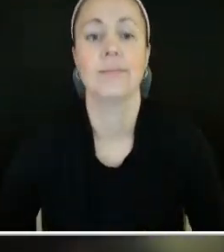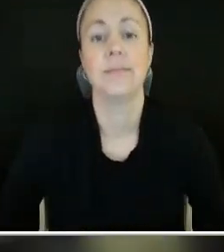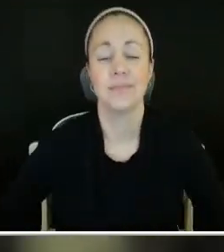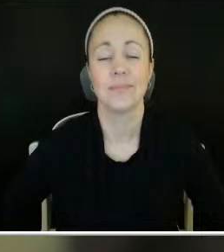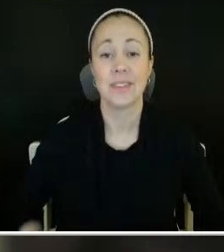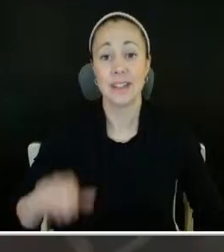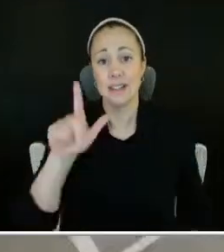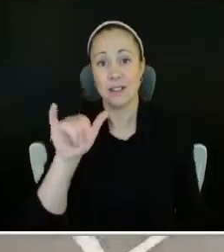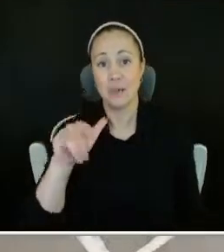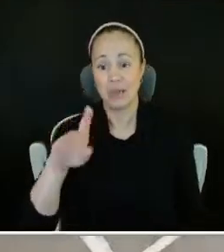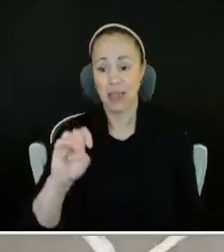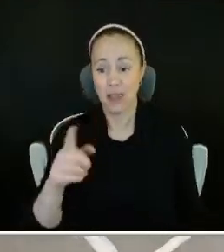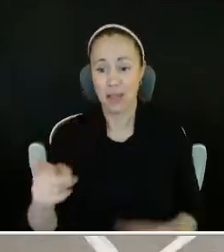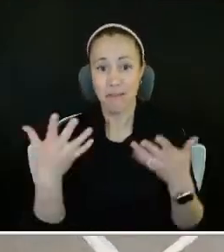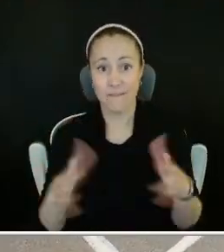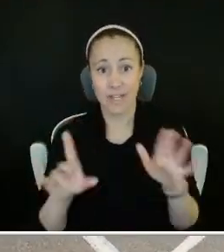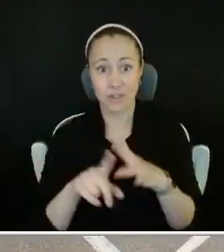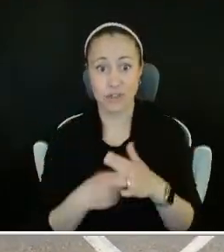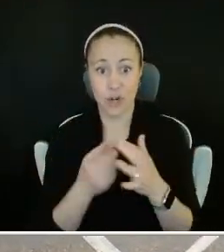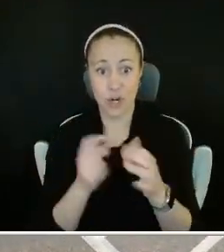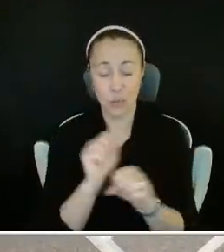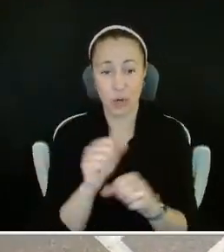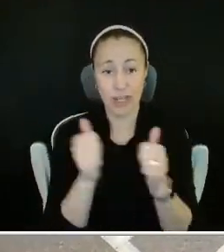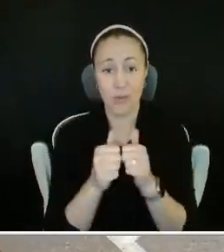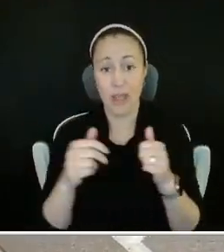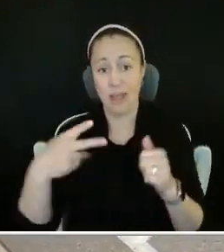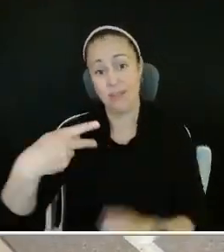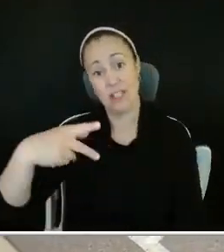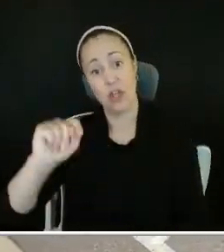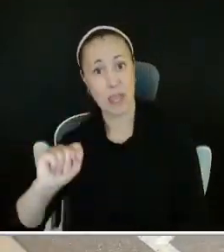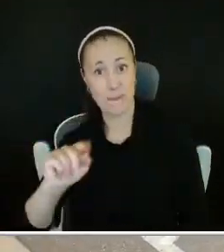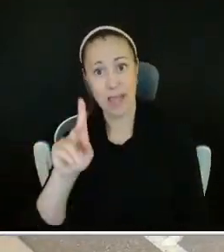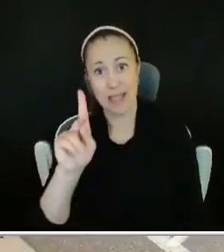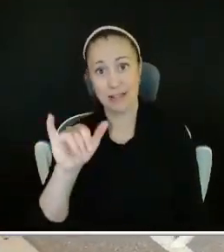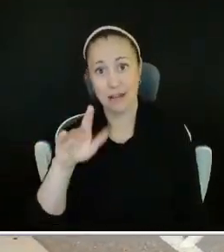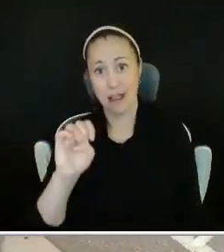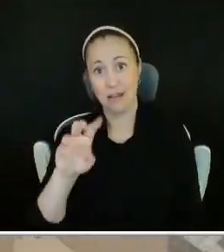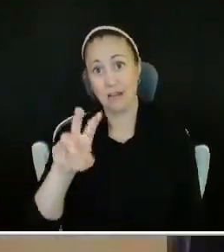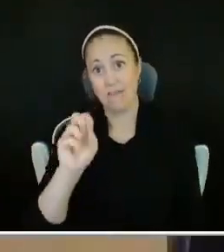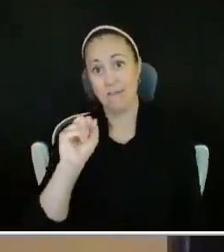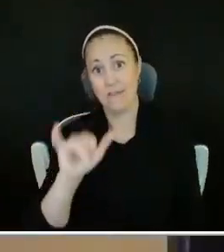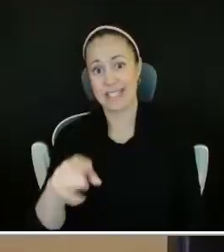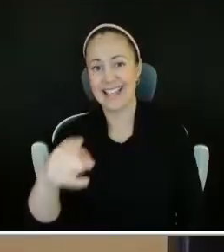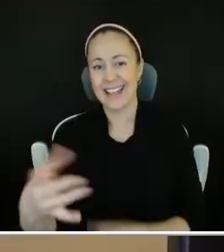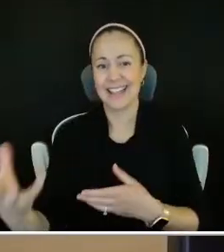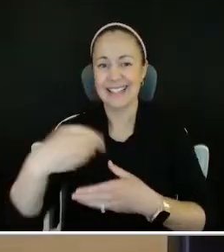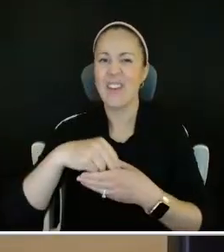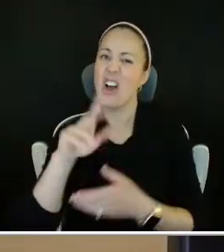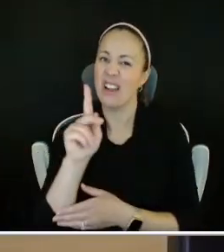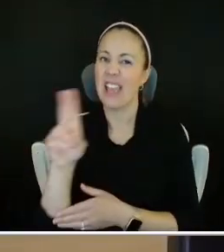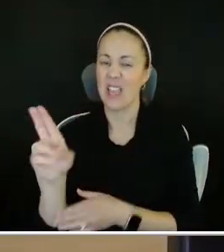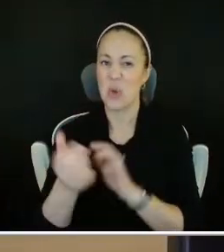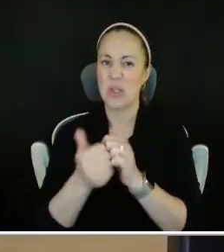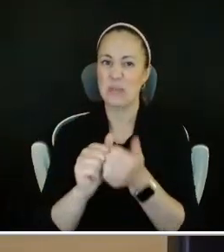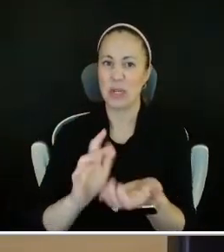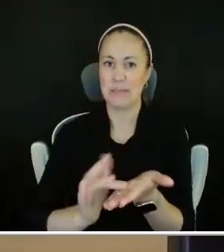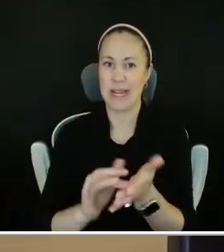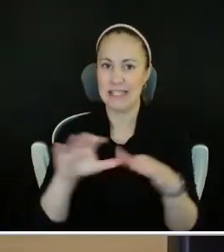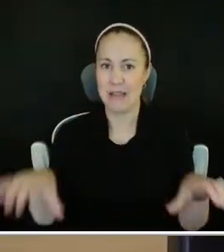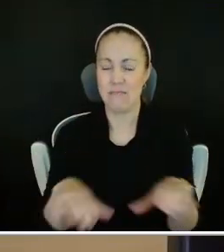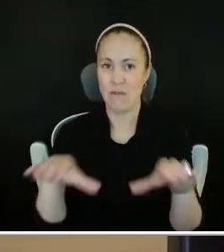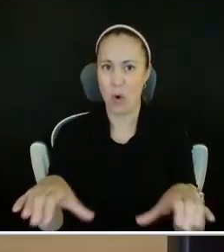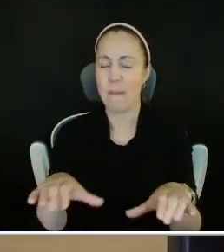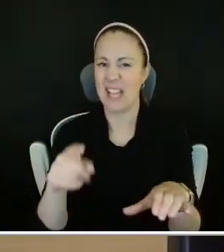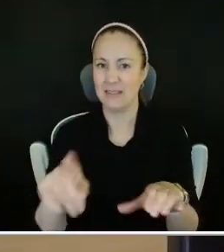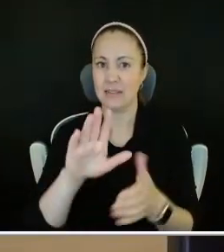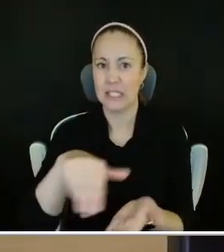therapist Kyle Veazey at the University of Kansas Health System's Sports Medicine and Performance Center. PT was actually like really hard because you